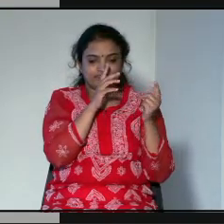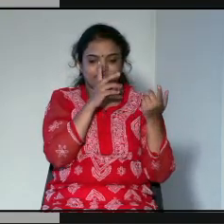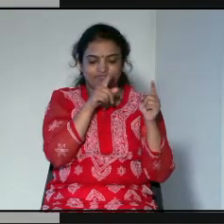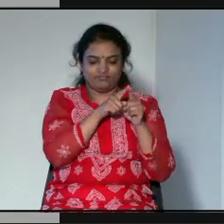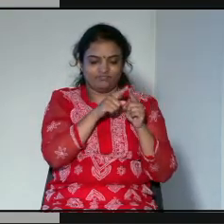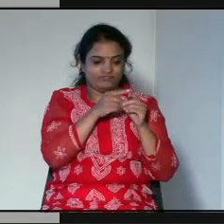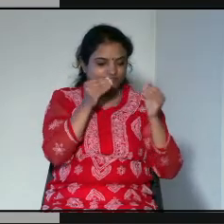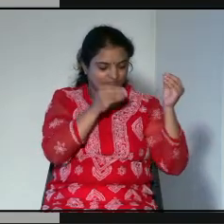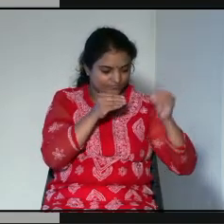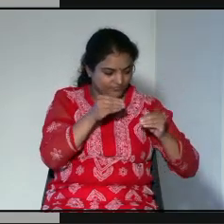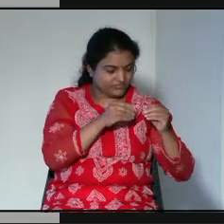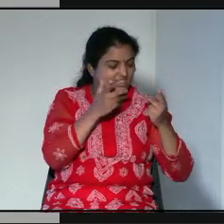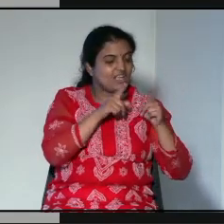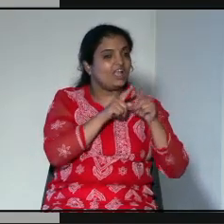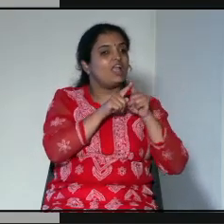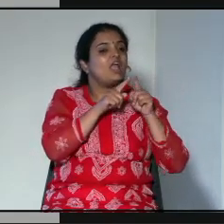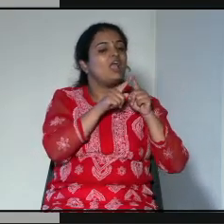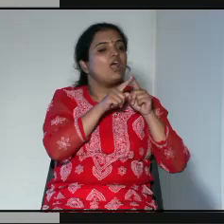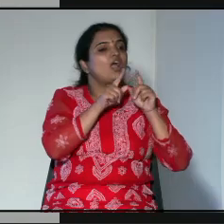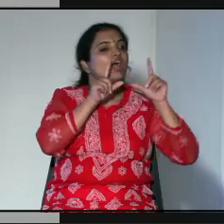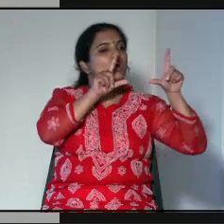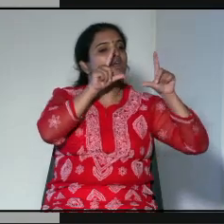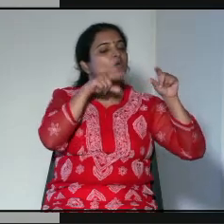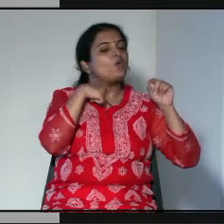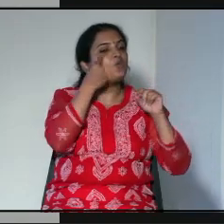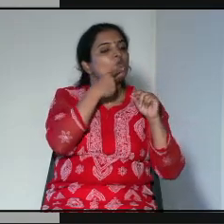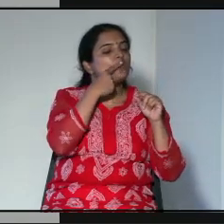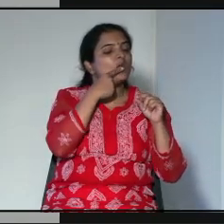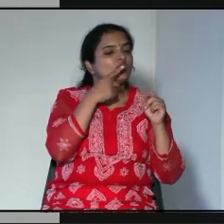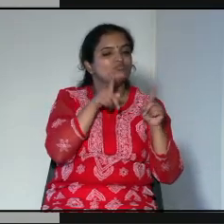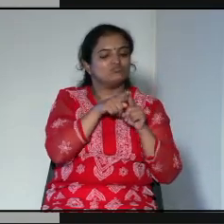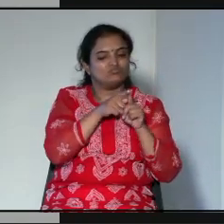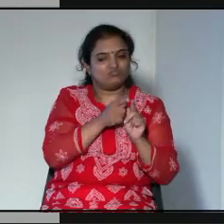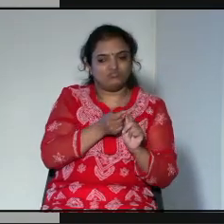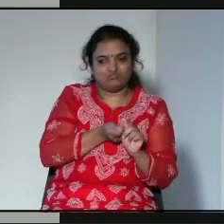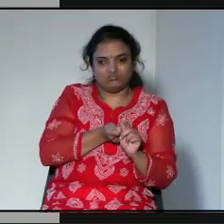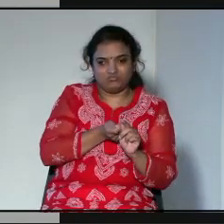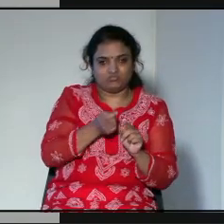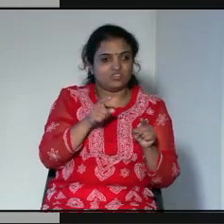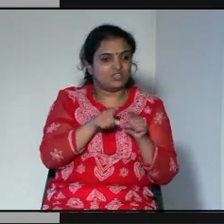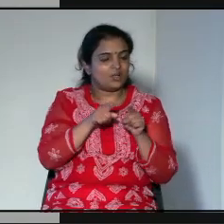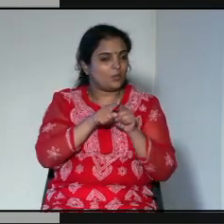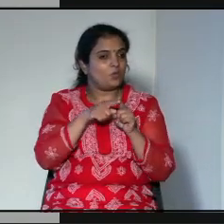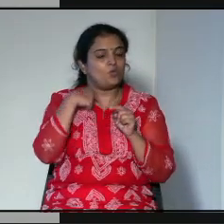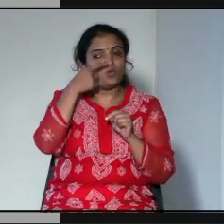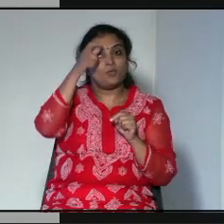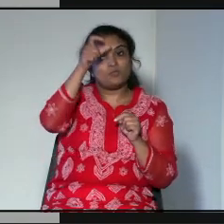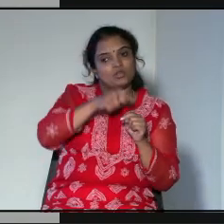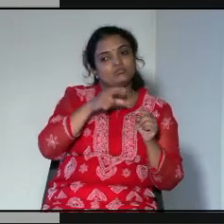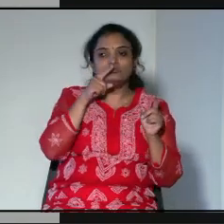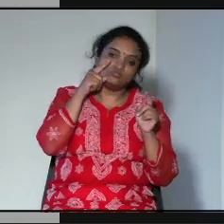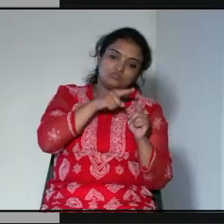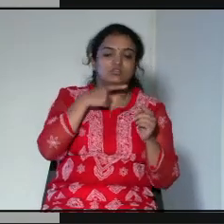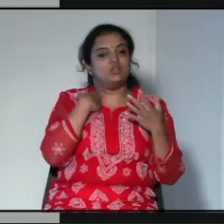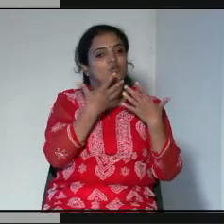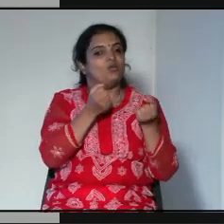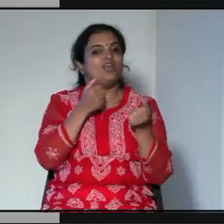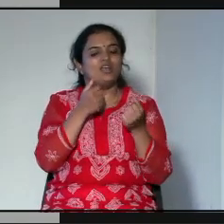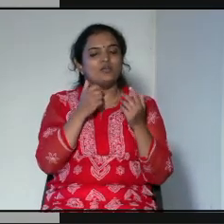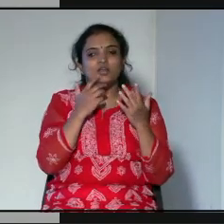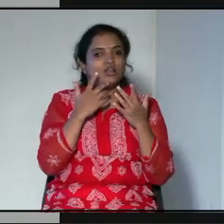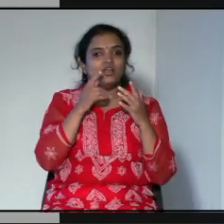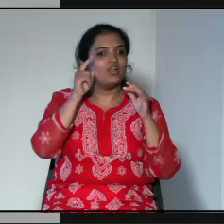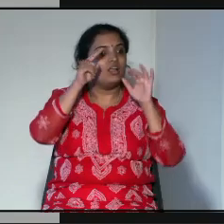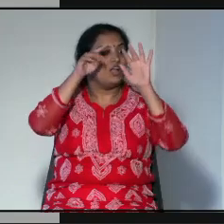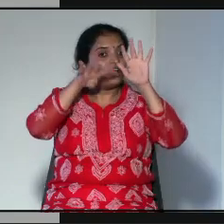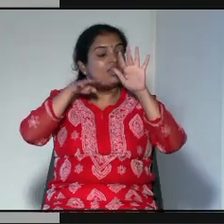surfaced in her image of another murdered leader of the region, the labor unionist Shankar Guha-Thakurta, in a